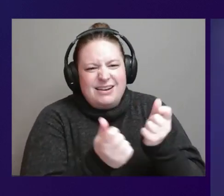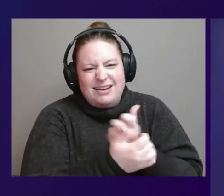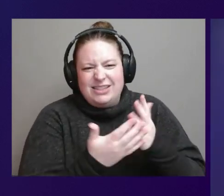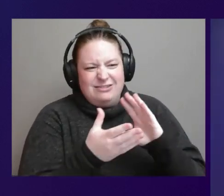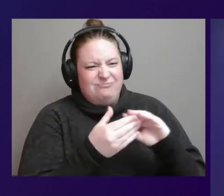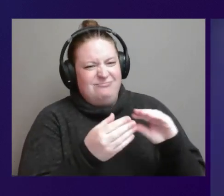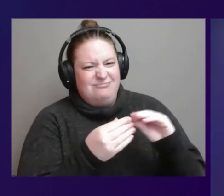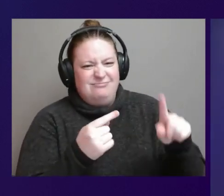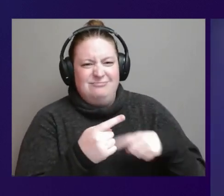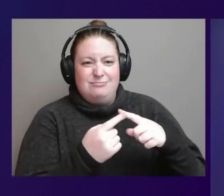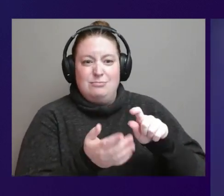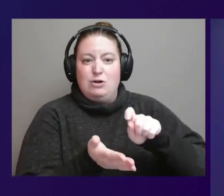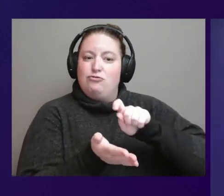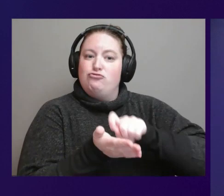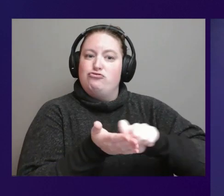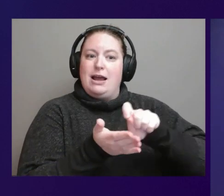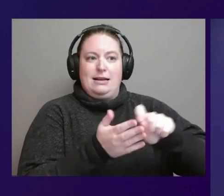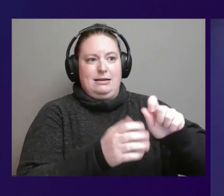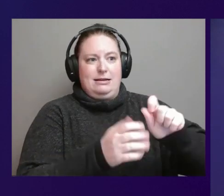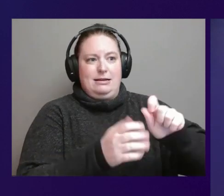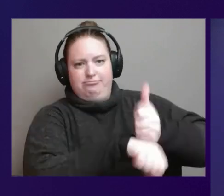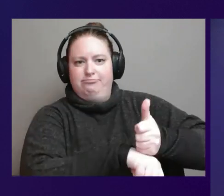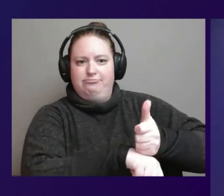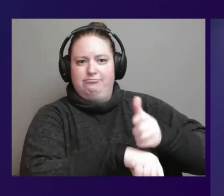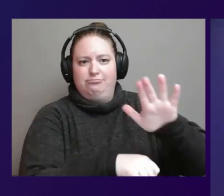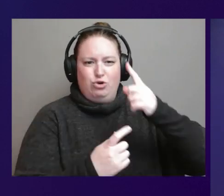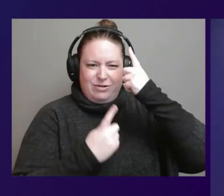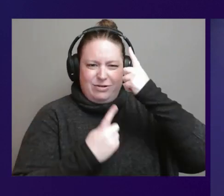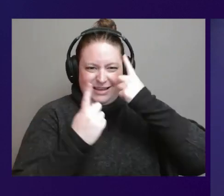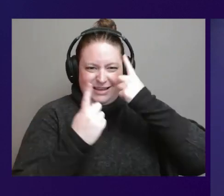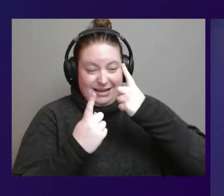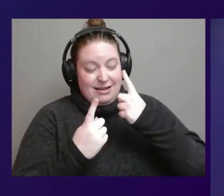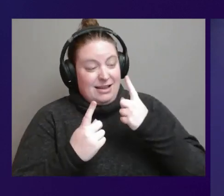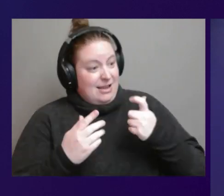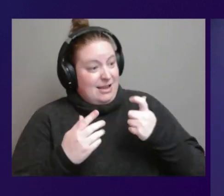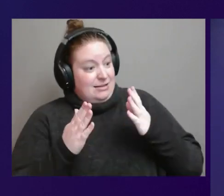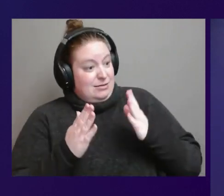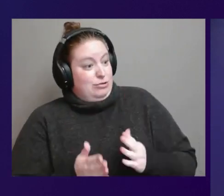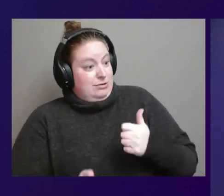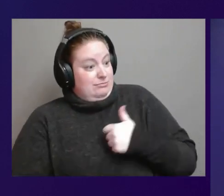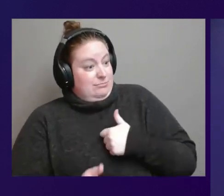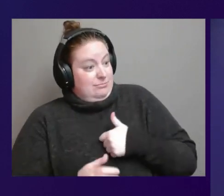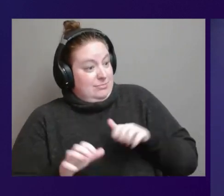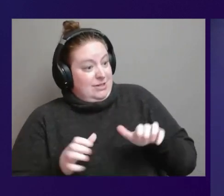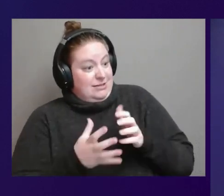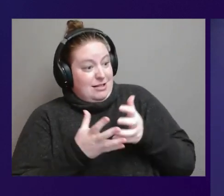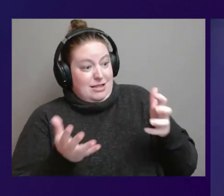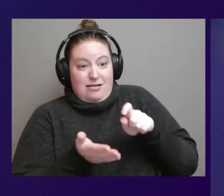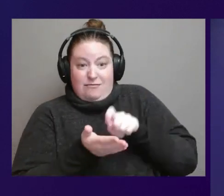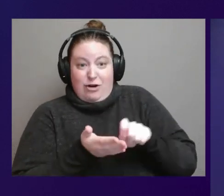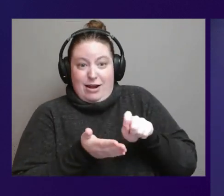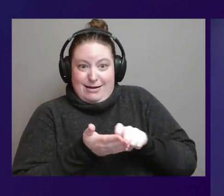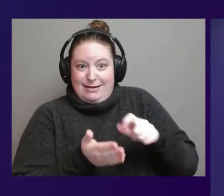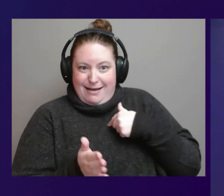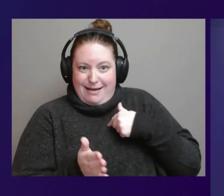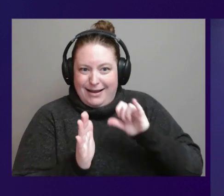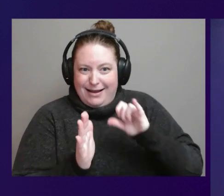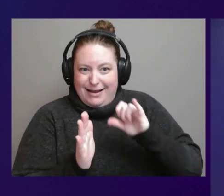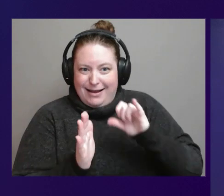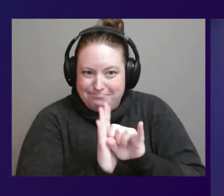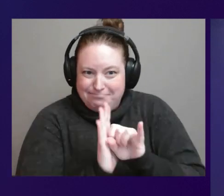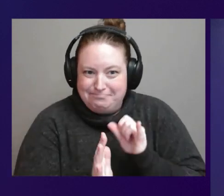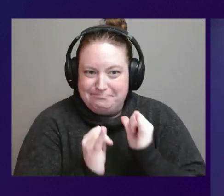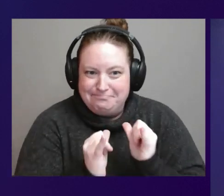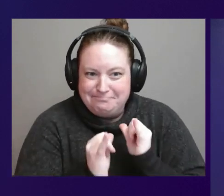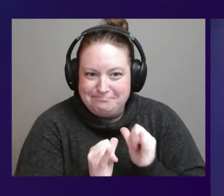writing solidifies your thinking. As someone who does a lot of writing, I absolutely identified with that. Something I love to talk